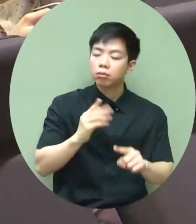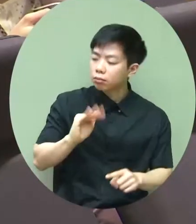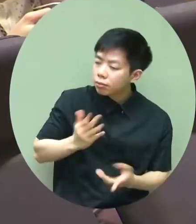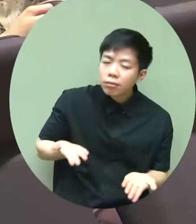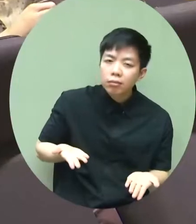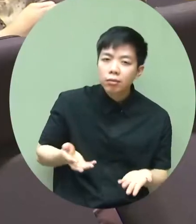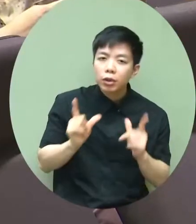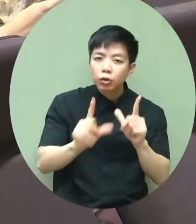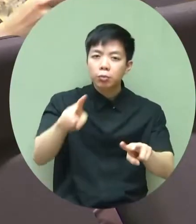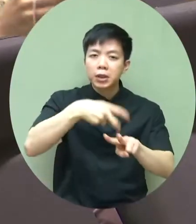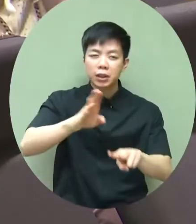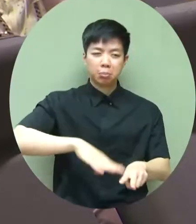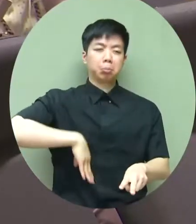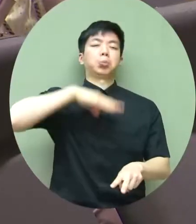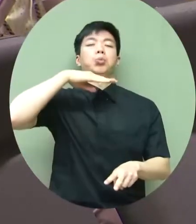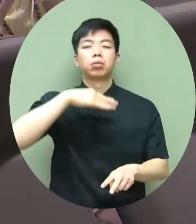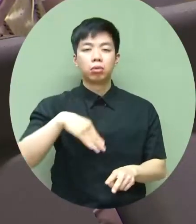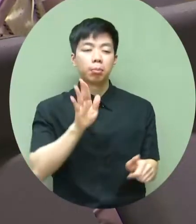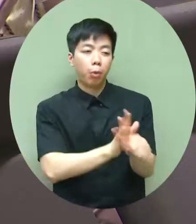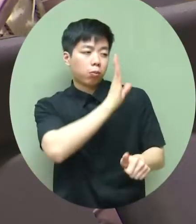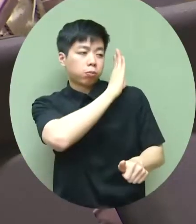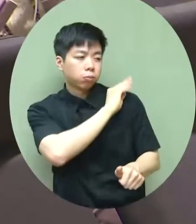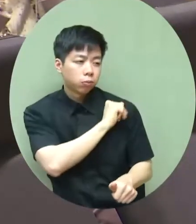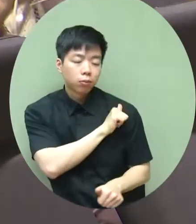MTRCL. Another 17